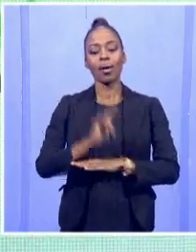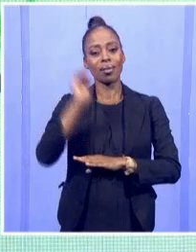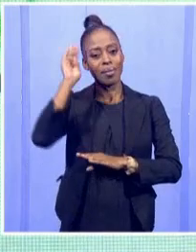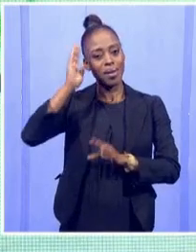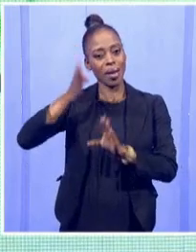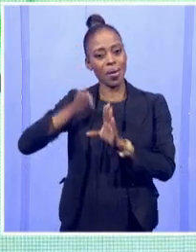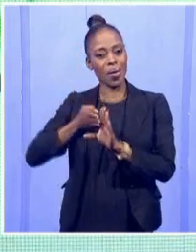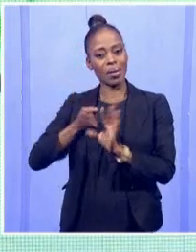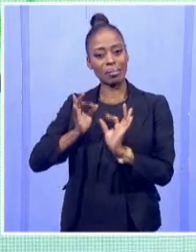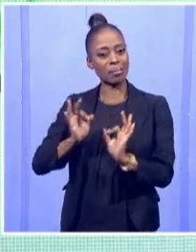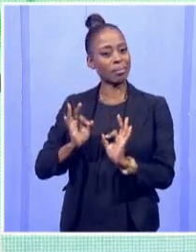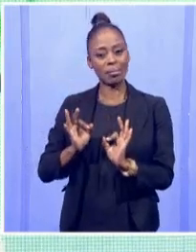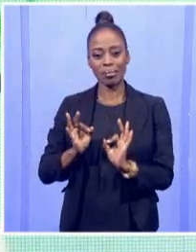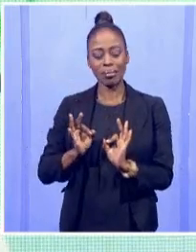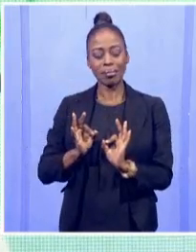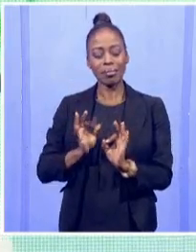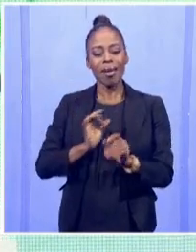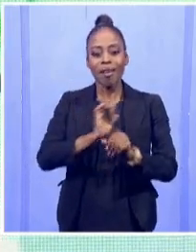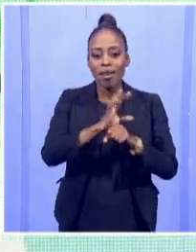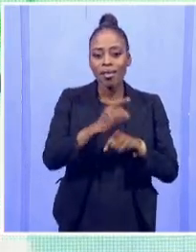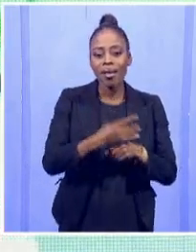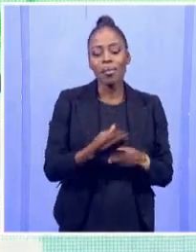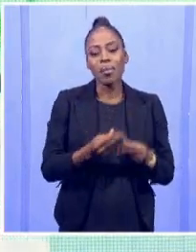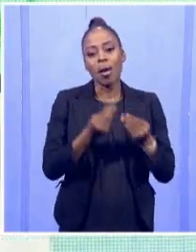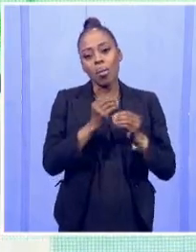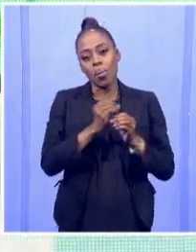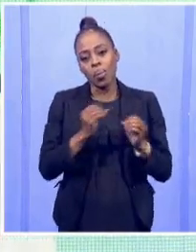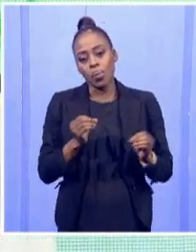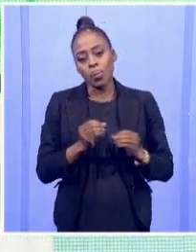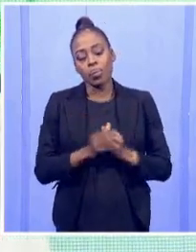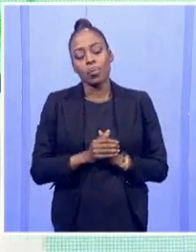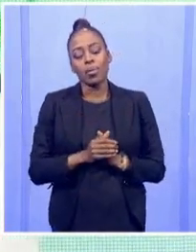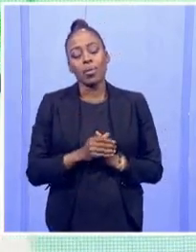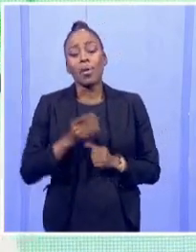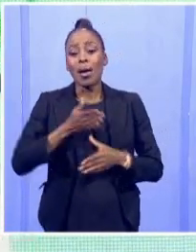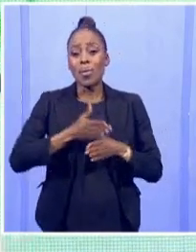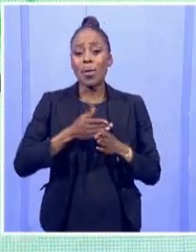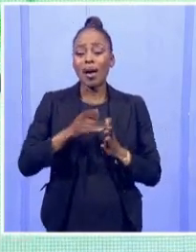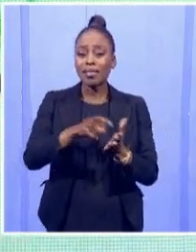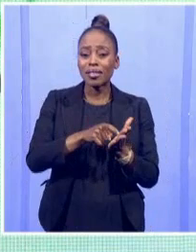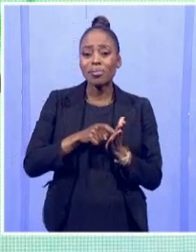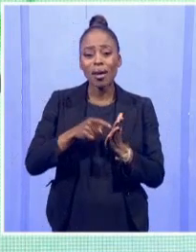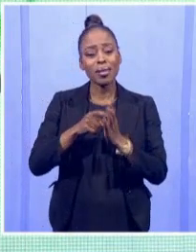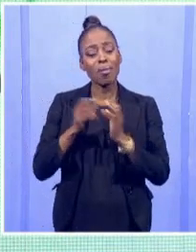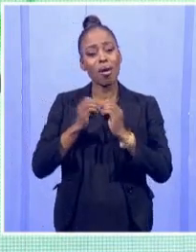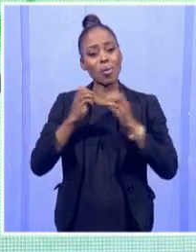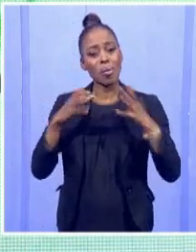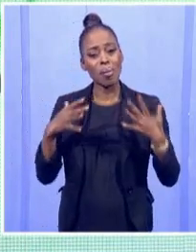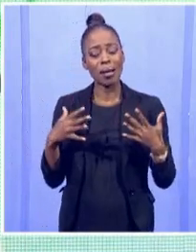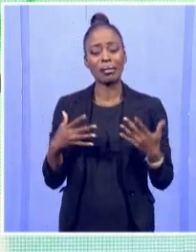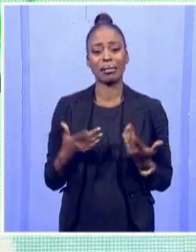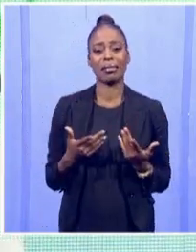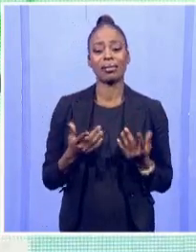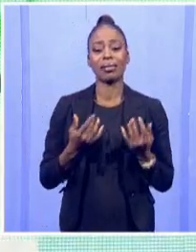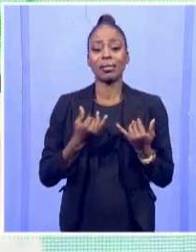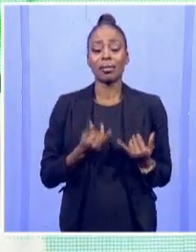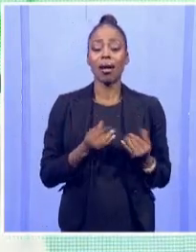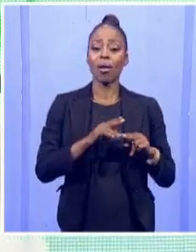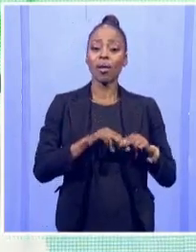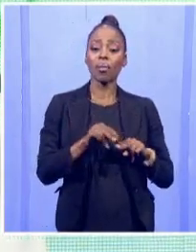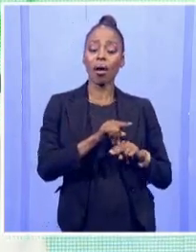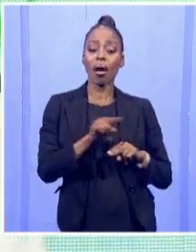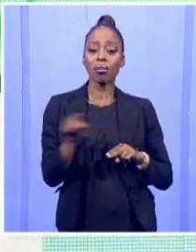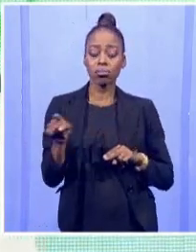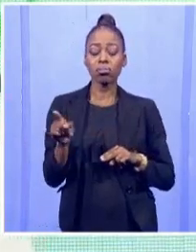mentally very, very demanding. So it is up to us to make sure